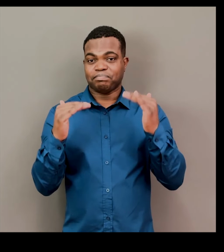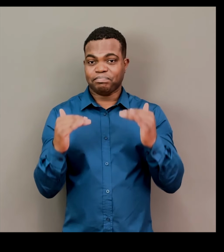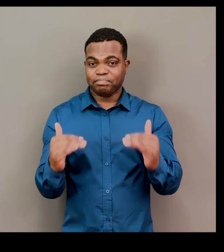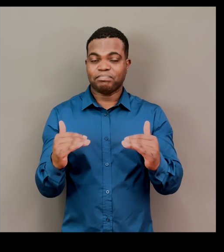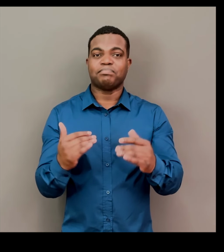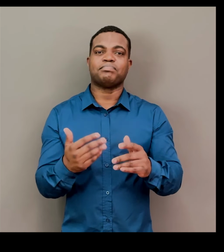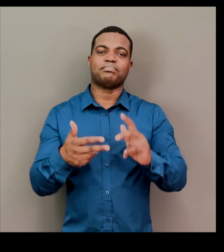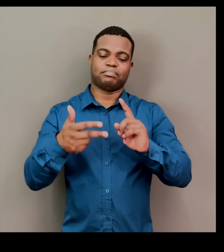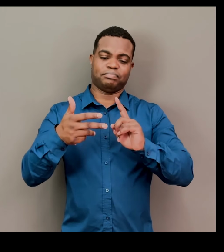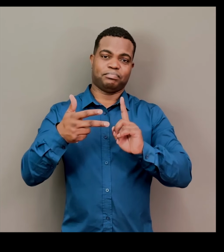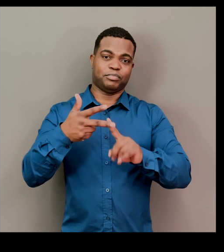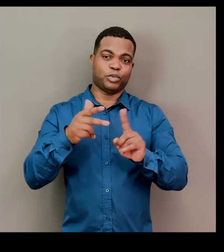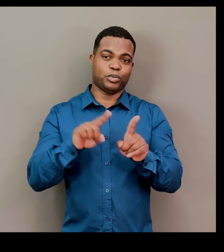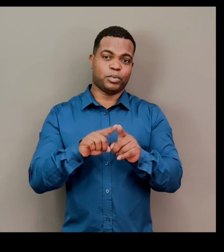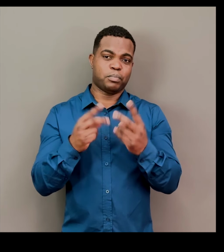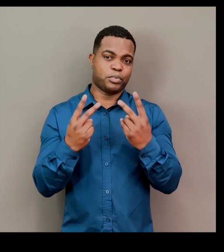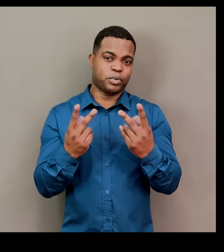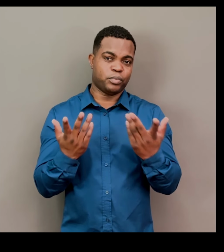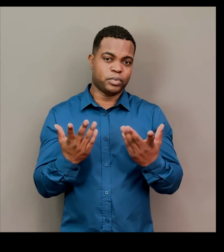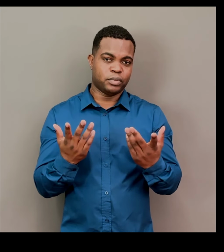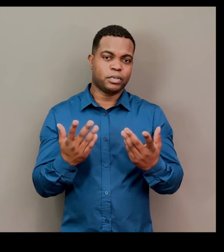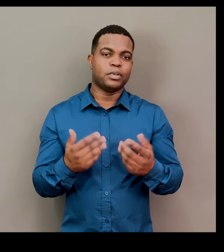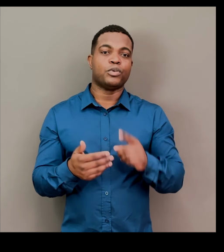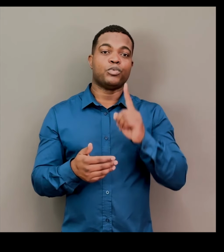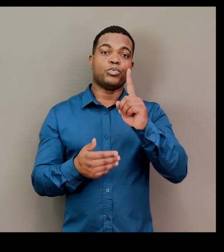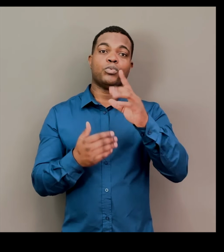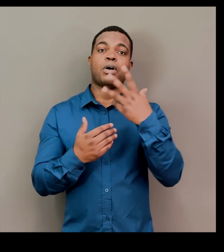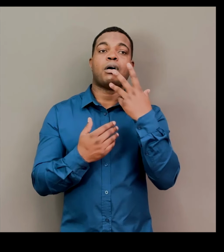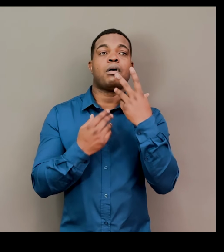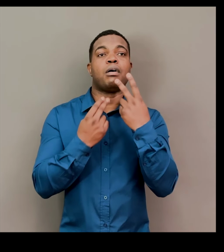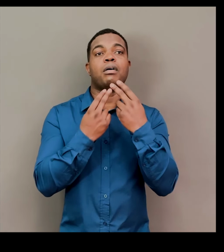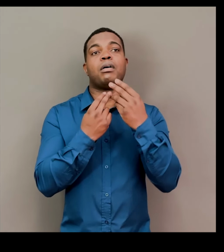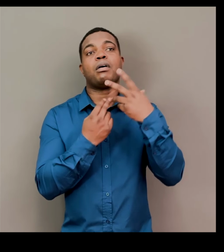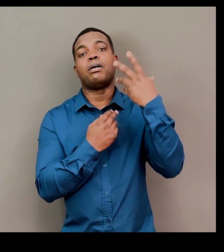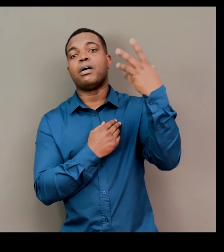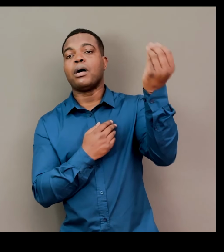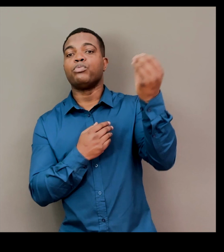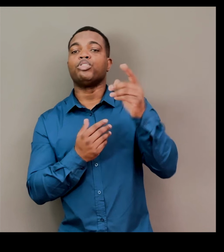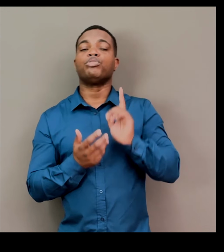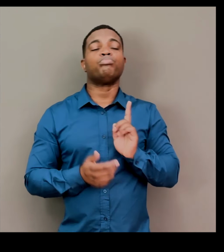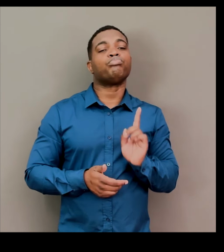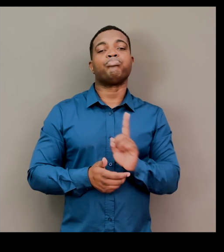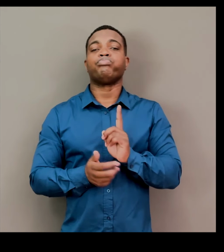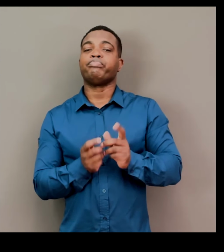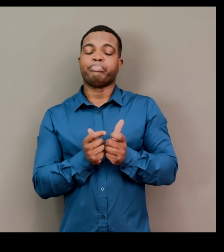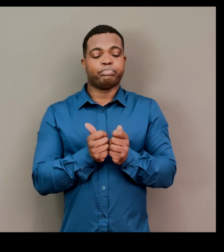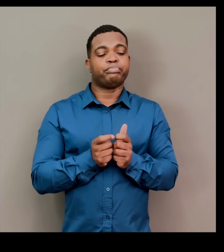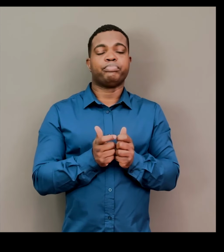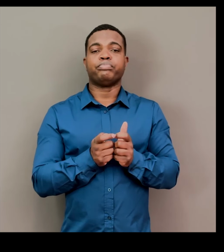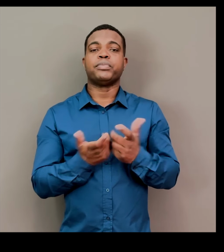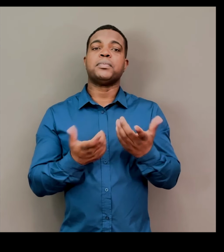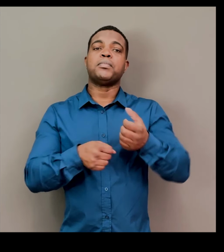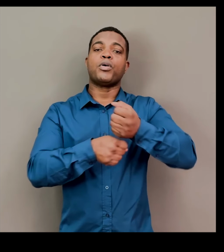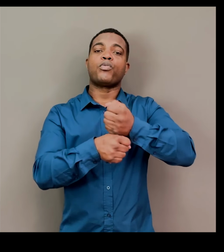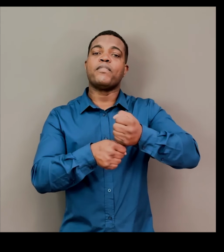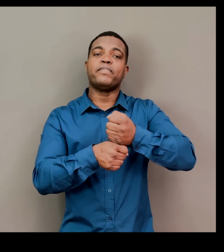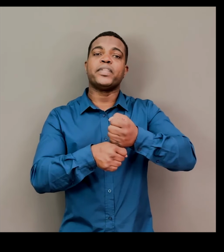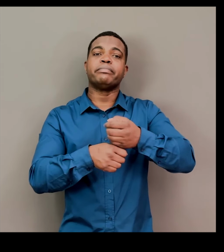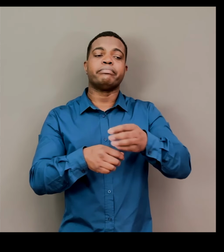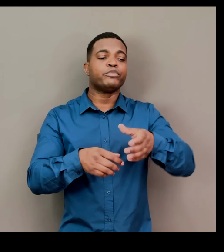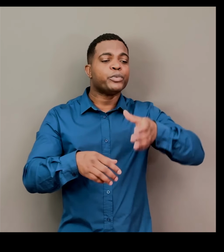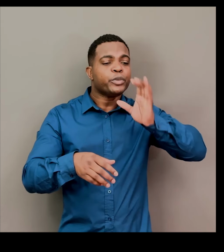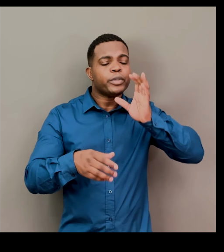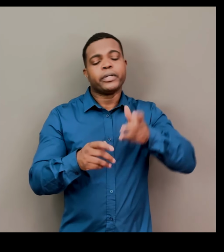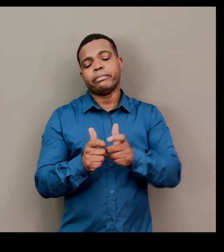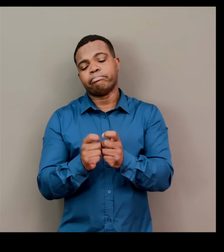The third point is to watch your back when you are out in public. In fact, if you are at the local coffee shop and want